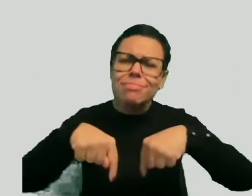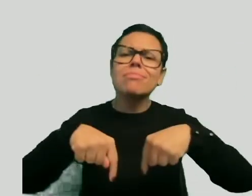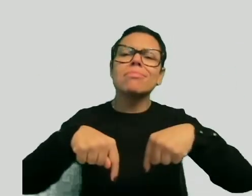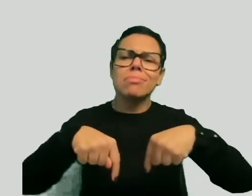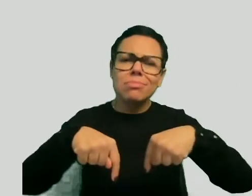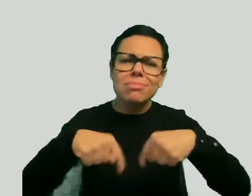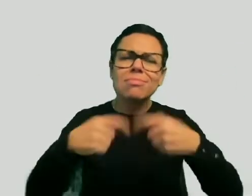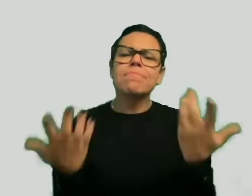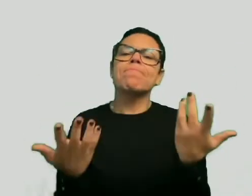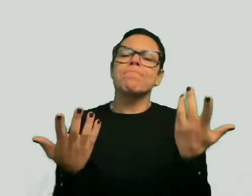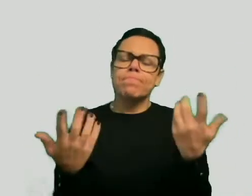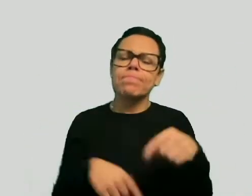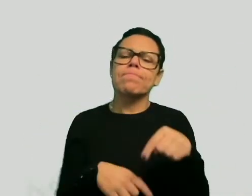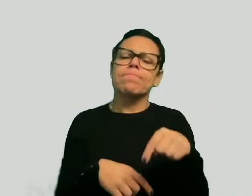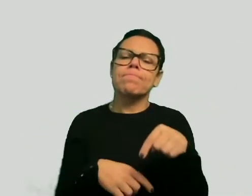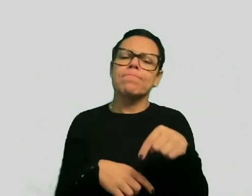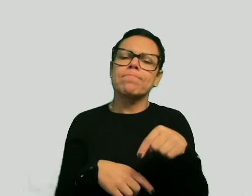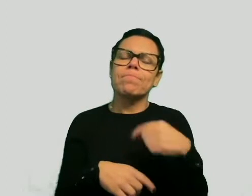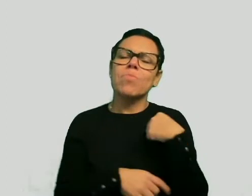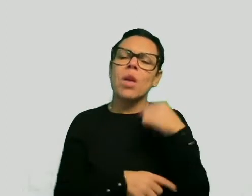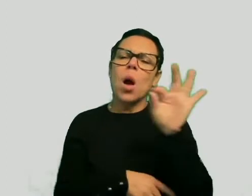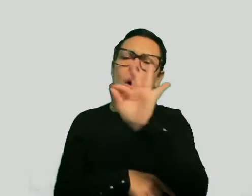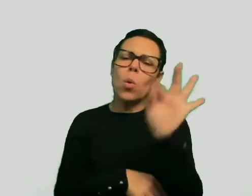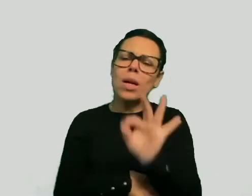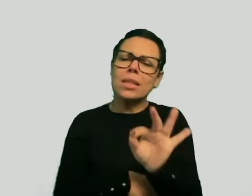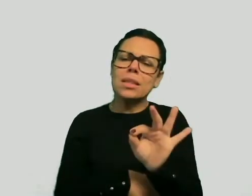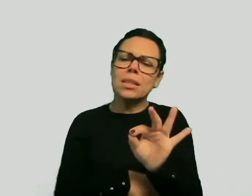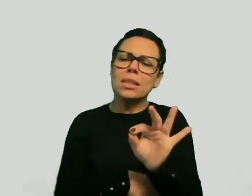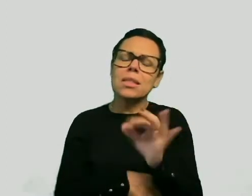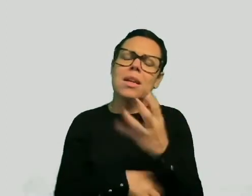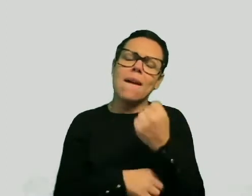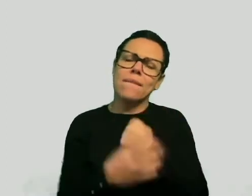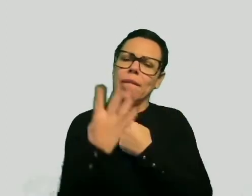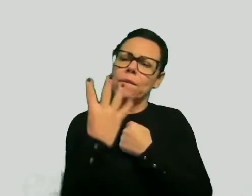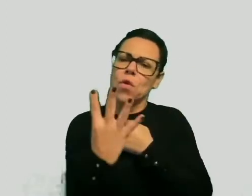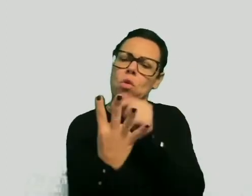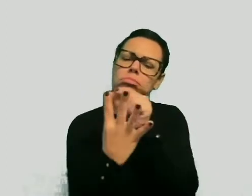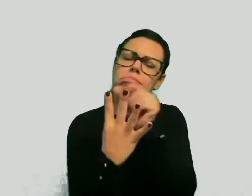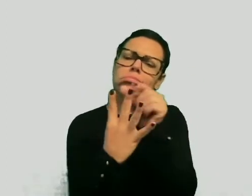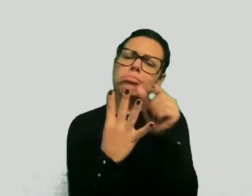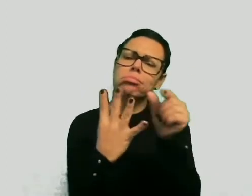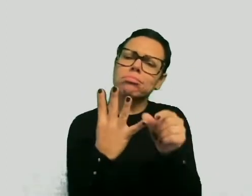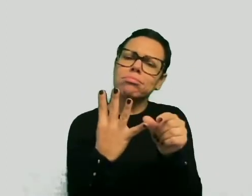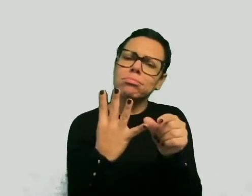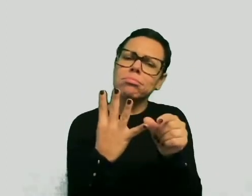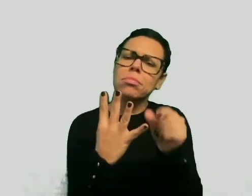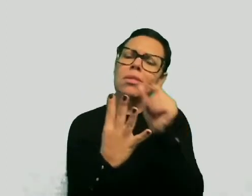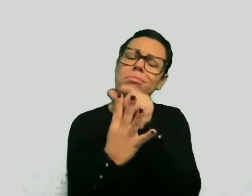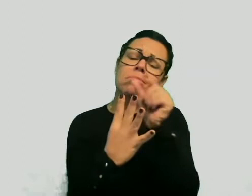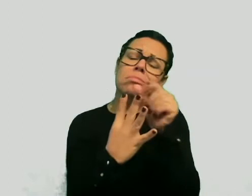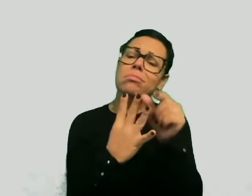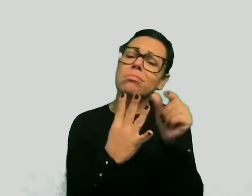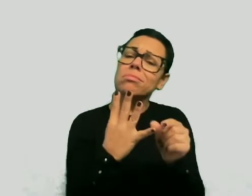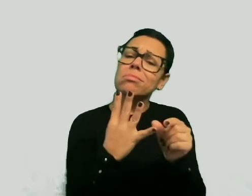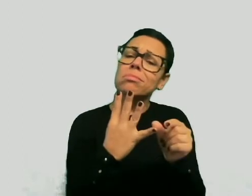what are these 4 letters that actually can help us increase support to gender equality